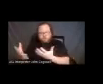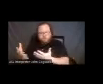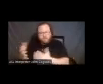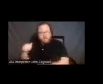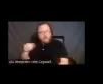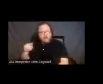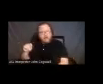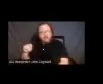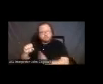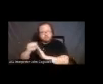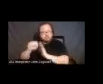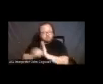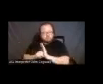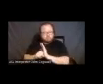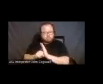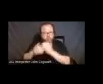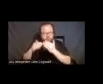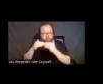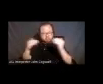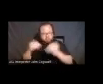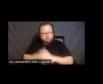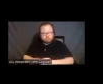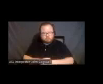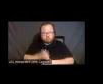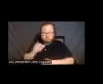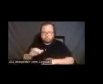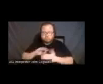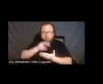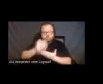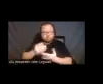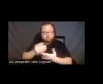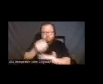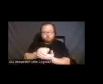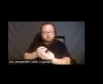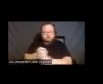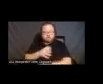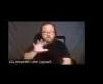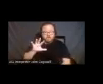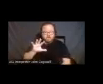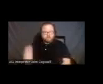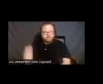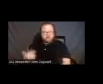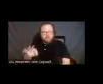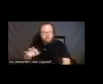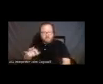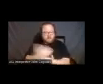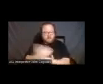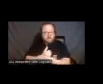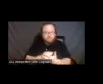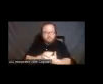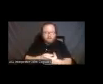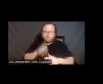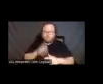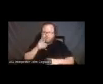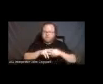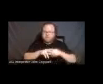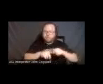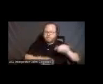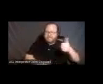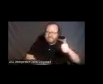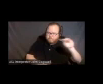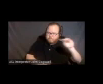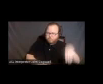state level. That amount of money will go from 5% of the collected funds to 10% of the